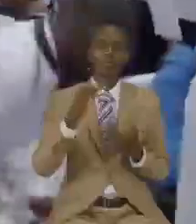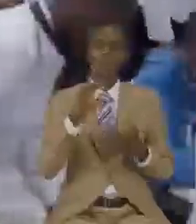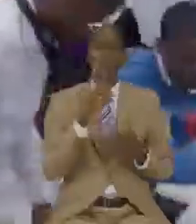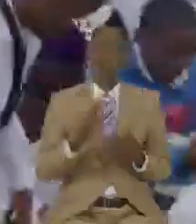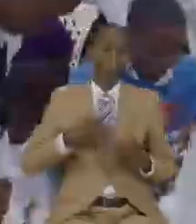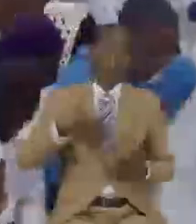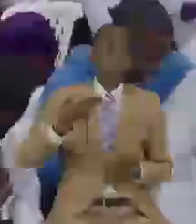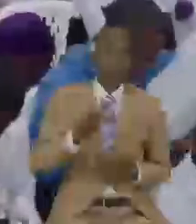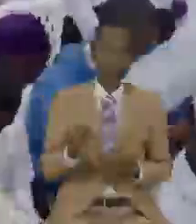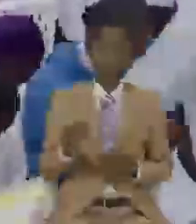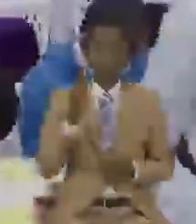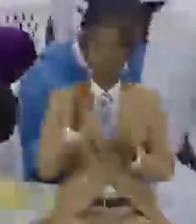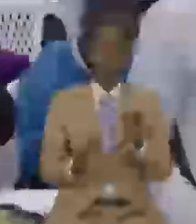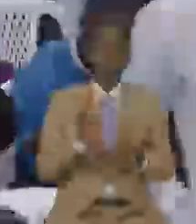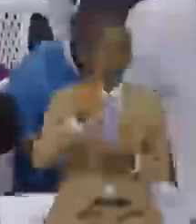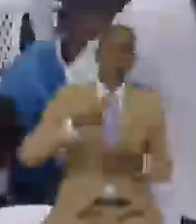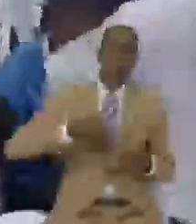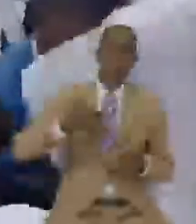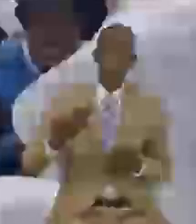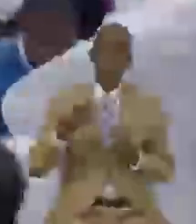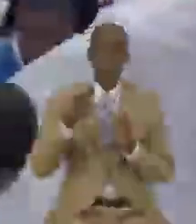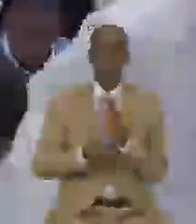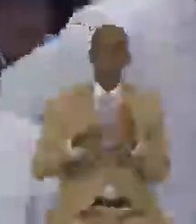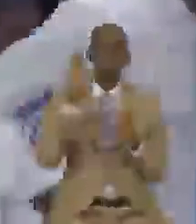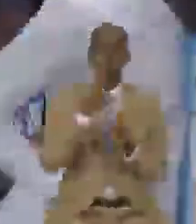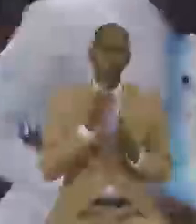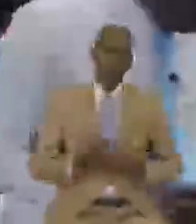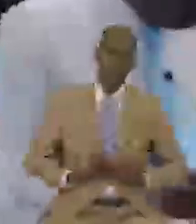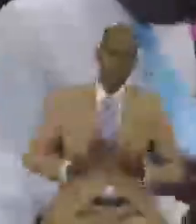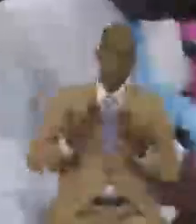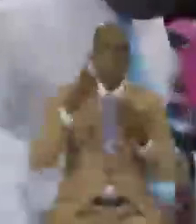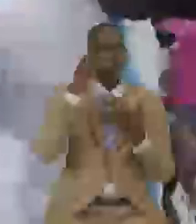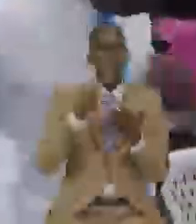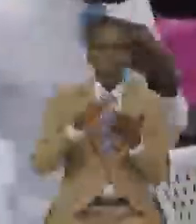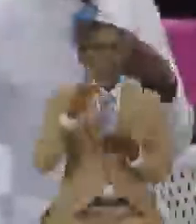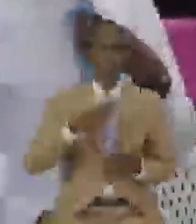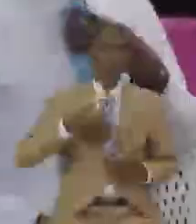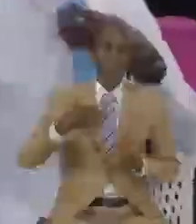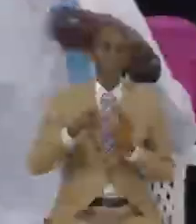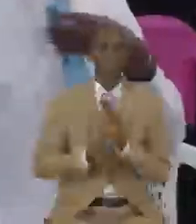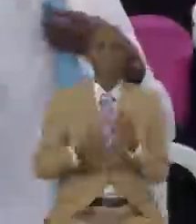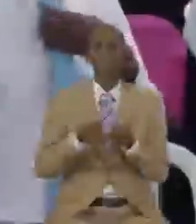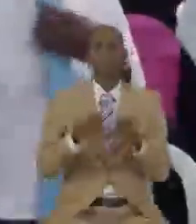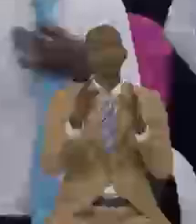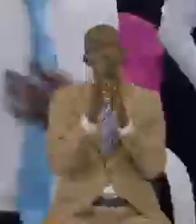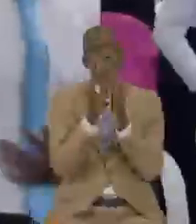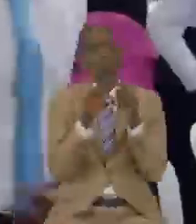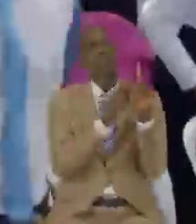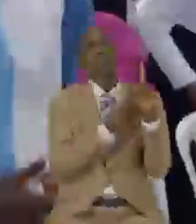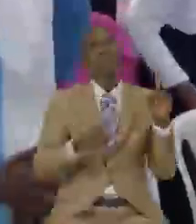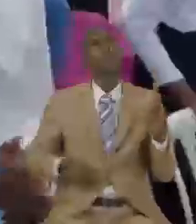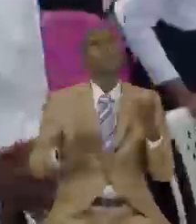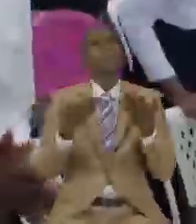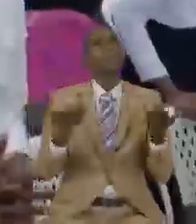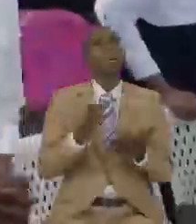You're willing. It's the willingness to be ignited for glory. The willingness that you come to the Lord and say, Lord, here I